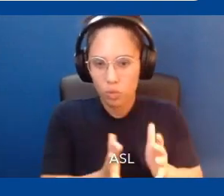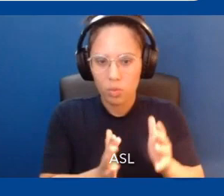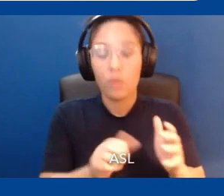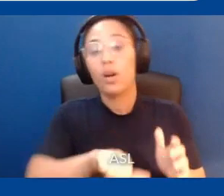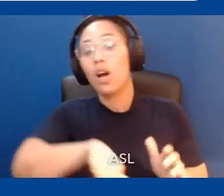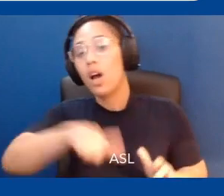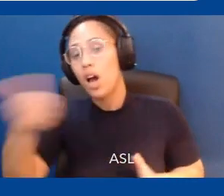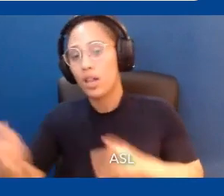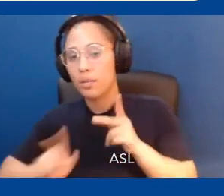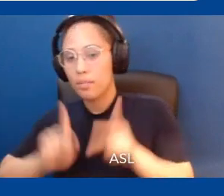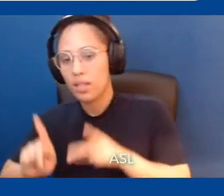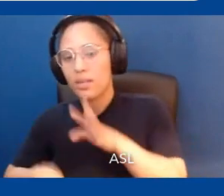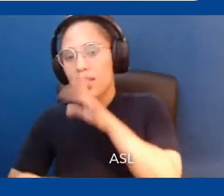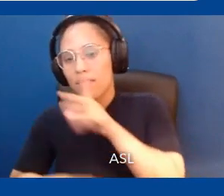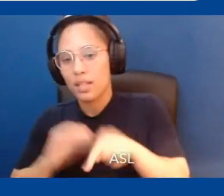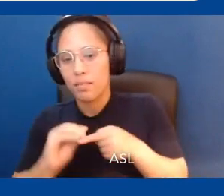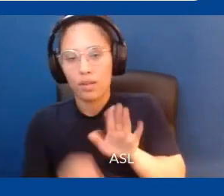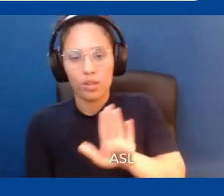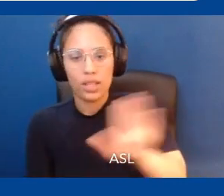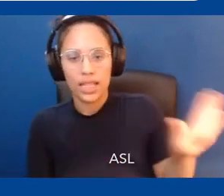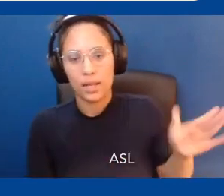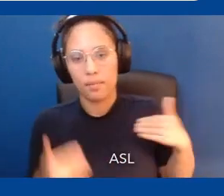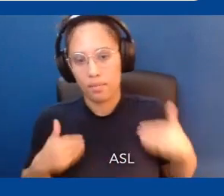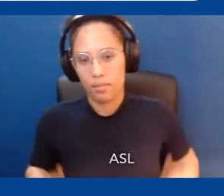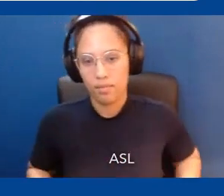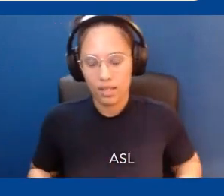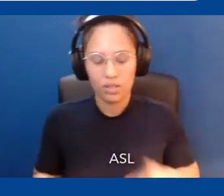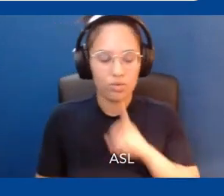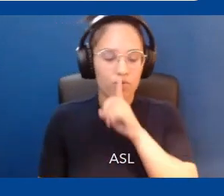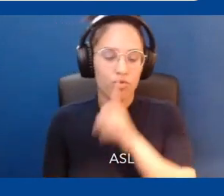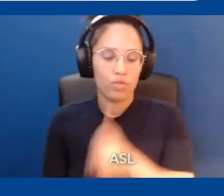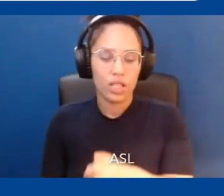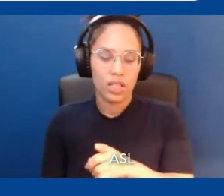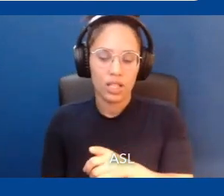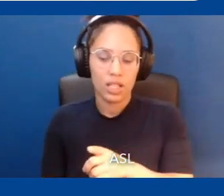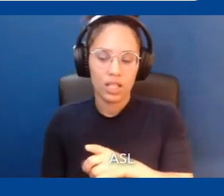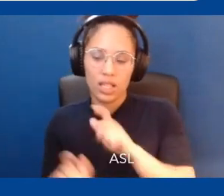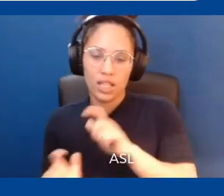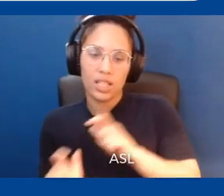giving meaning to their body